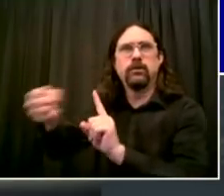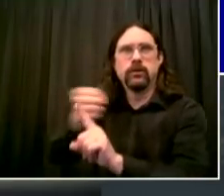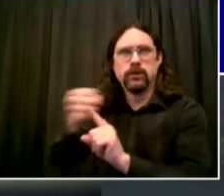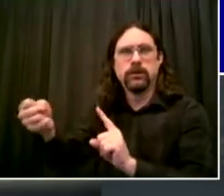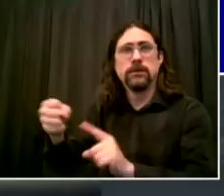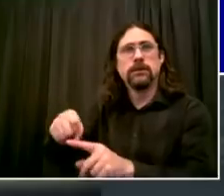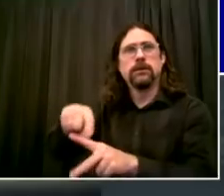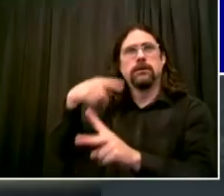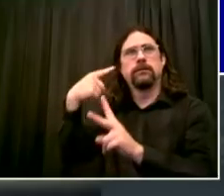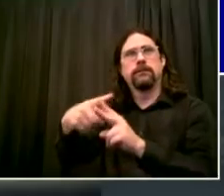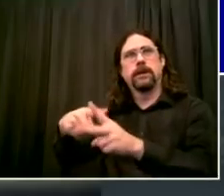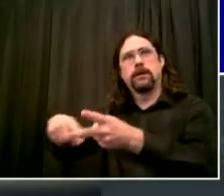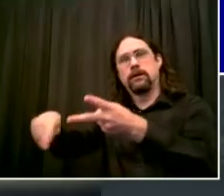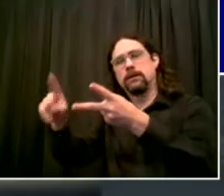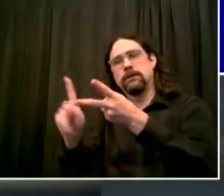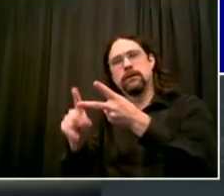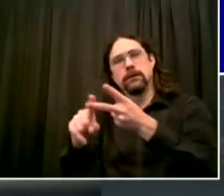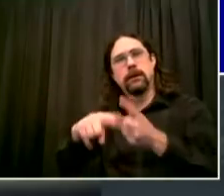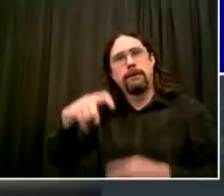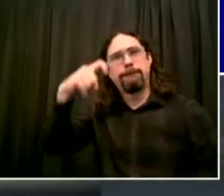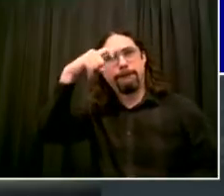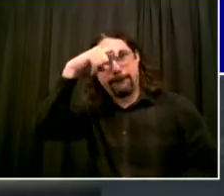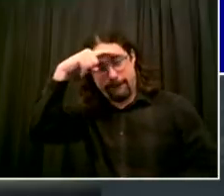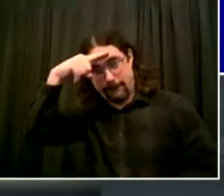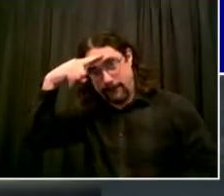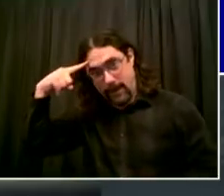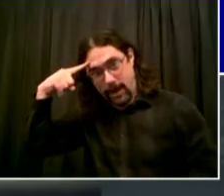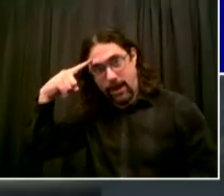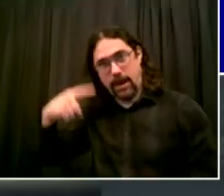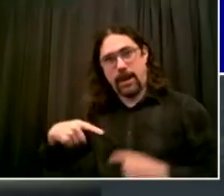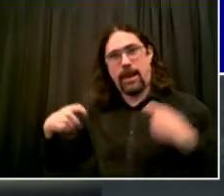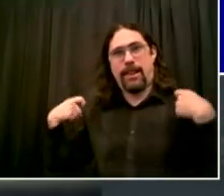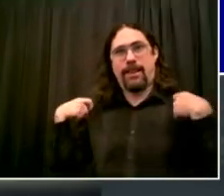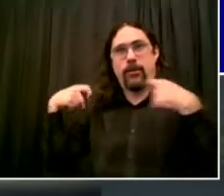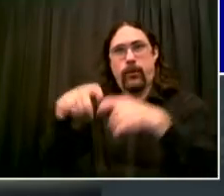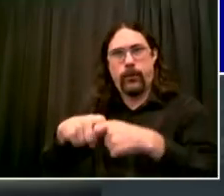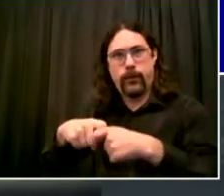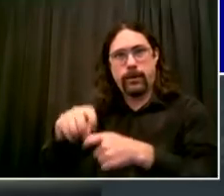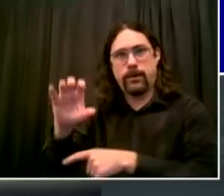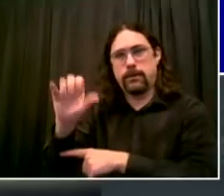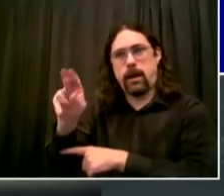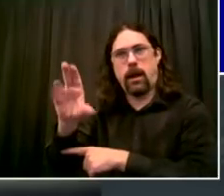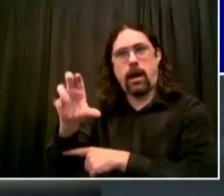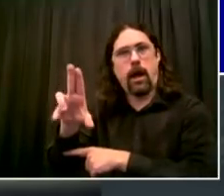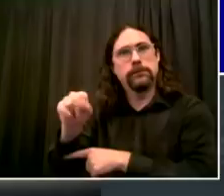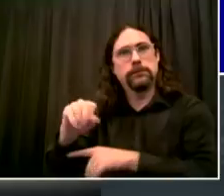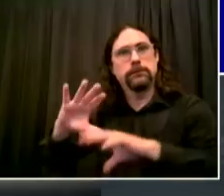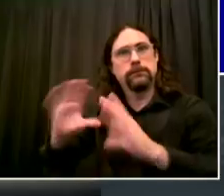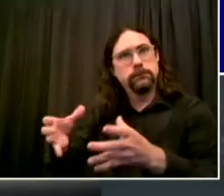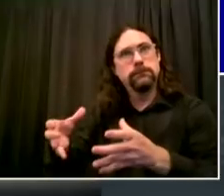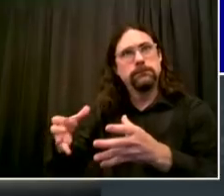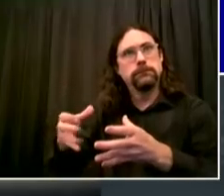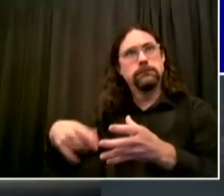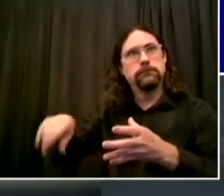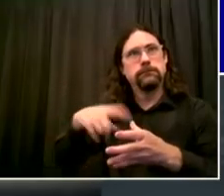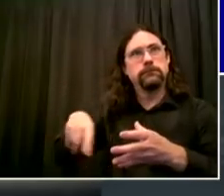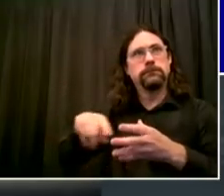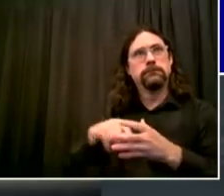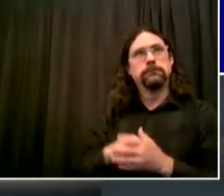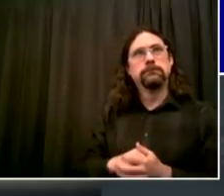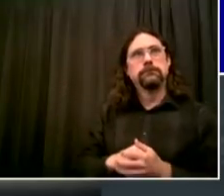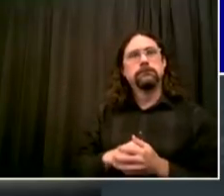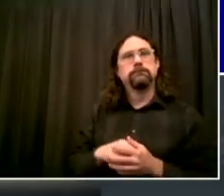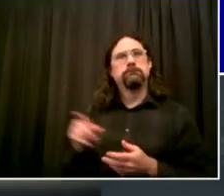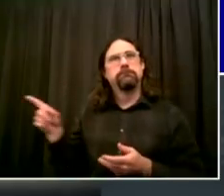the tangible proposals that will bring us change. You'll hear from Councilmember Adrienne Adams and Councilmember Danique Miller, who have been